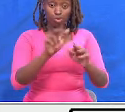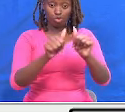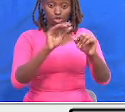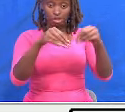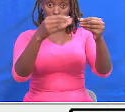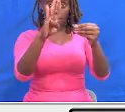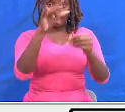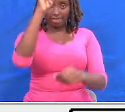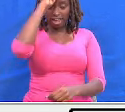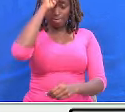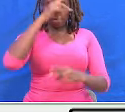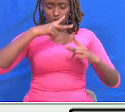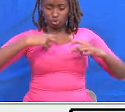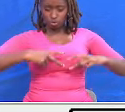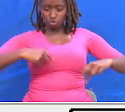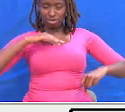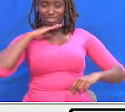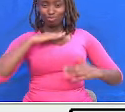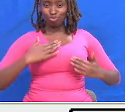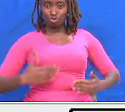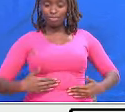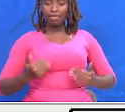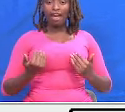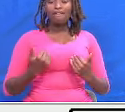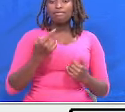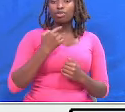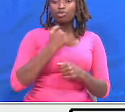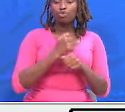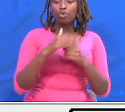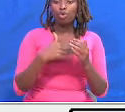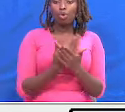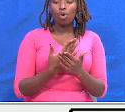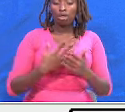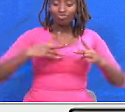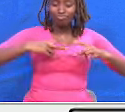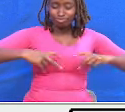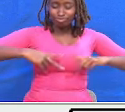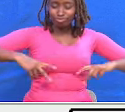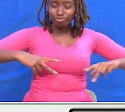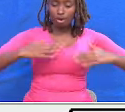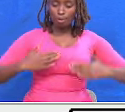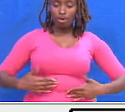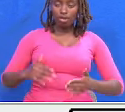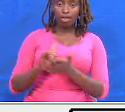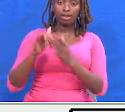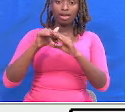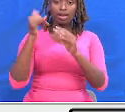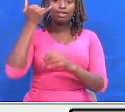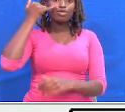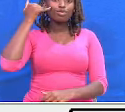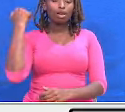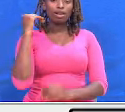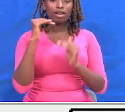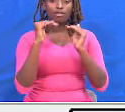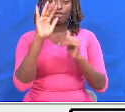a government pathologist, Dr. Titus Gulongo, who conducted the autopsy on Muchiri's body at the Nakuru Level 5 Hospital,